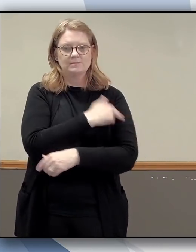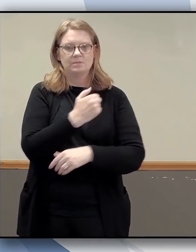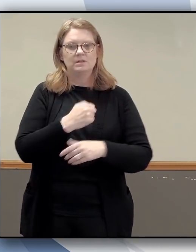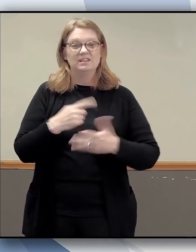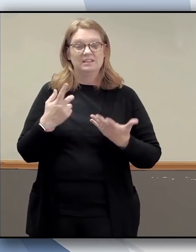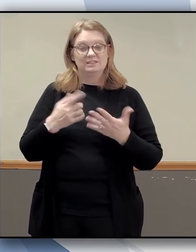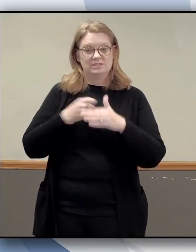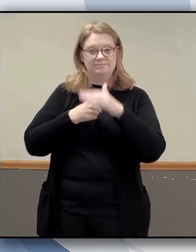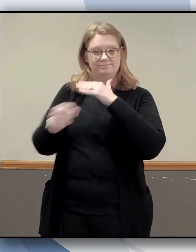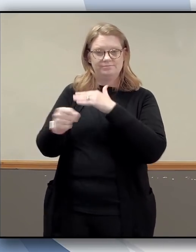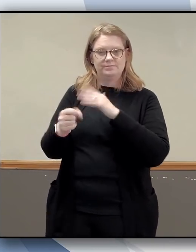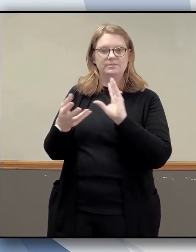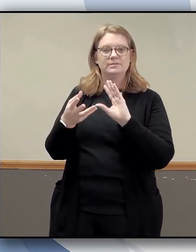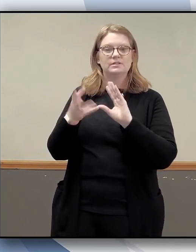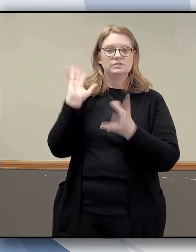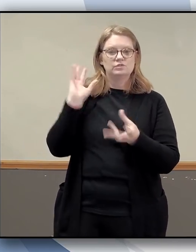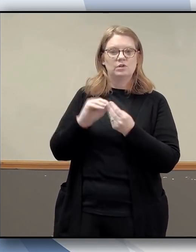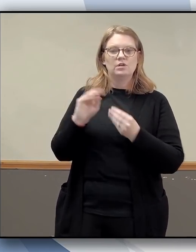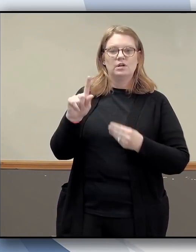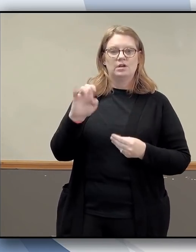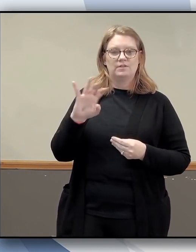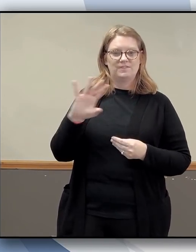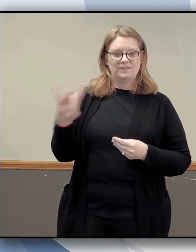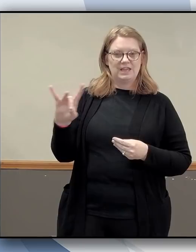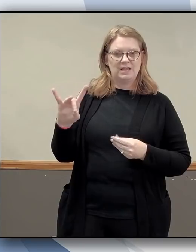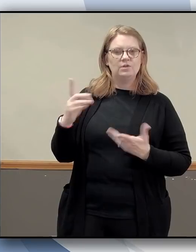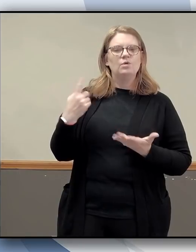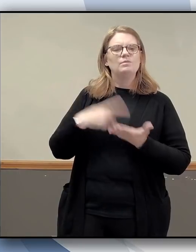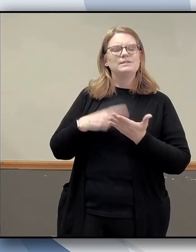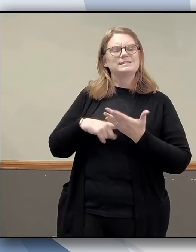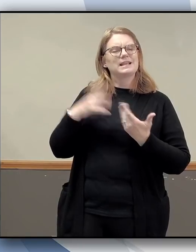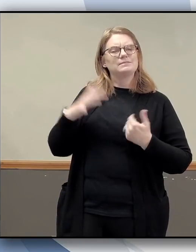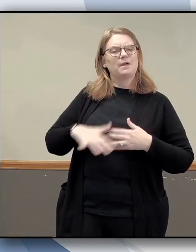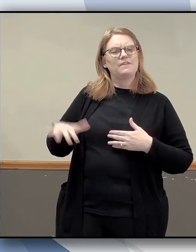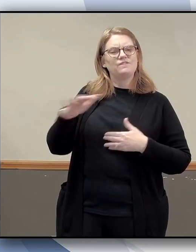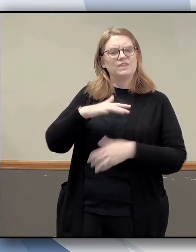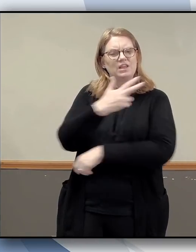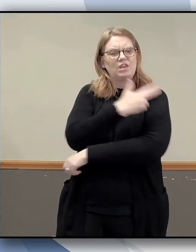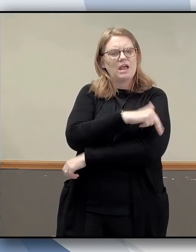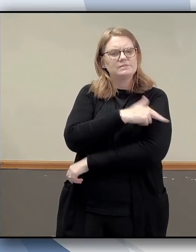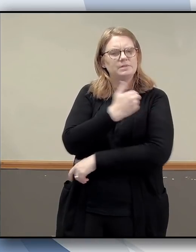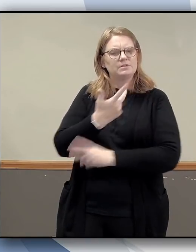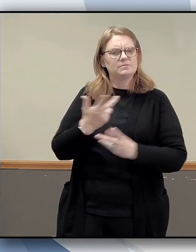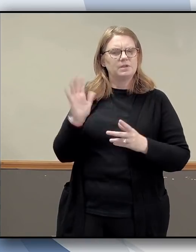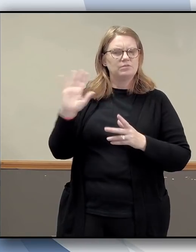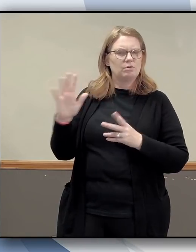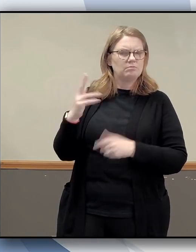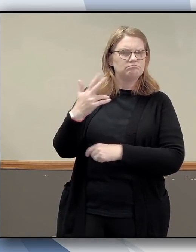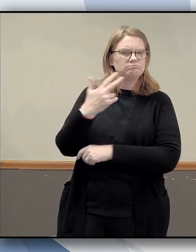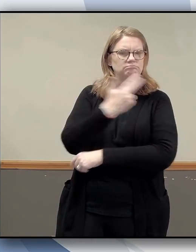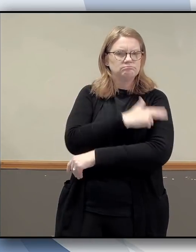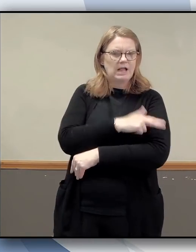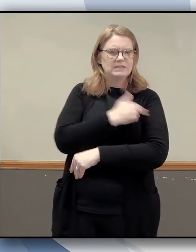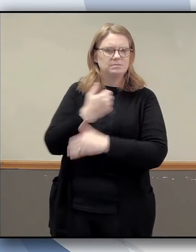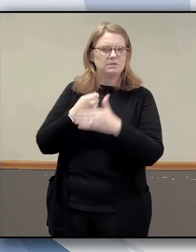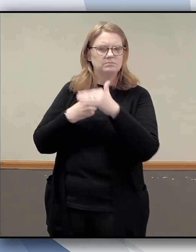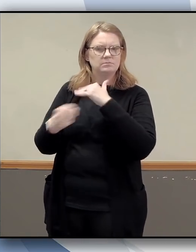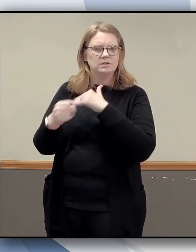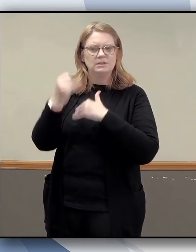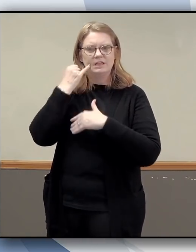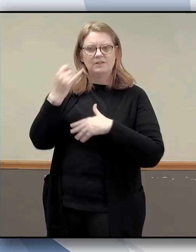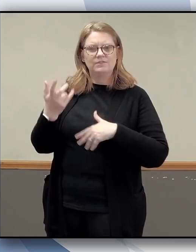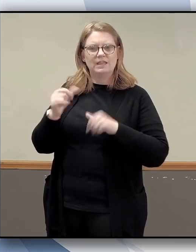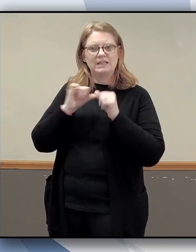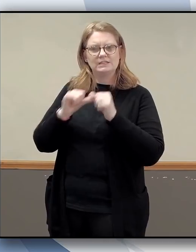week. We've talked a lot about field hospitals in the past, but what's your long-term plan for hospitalizations as they continue this steady